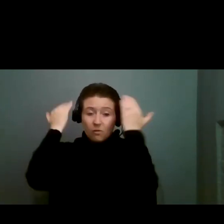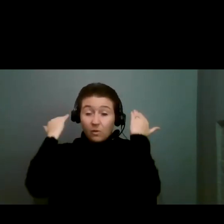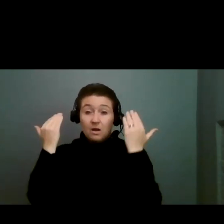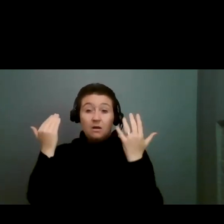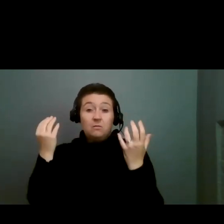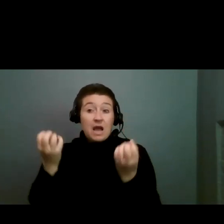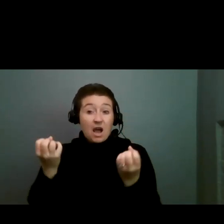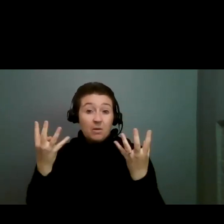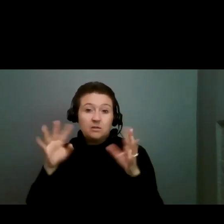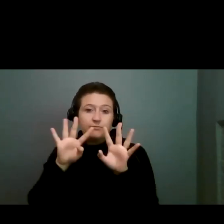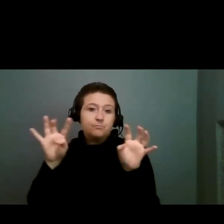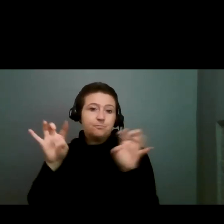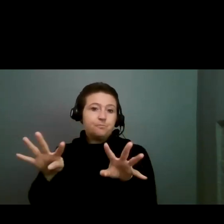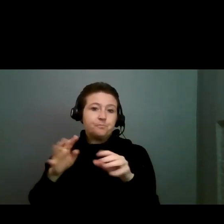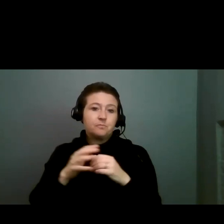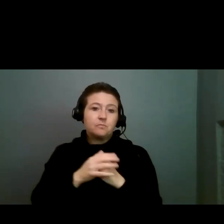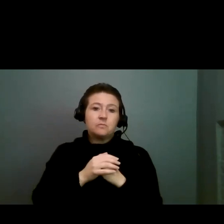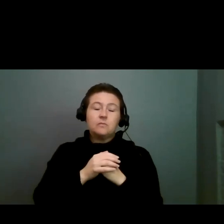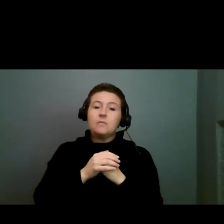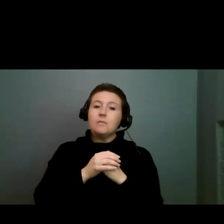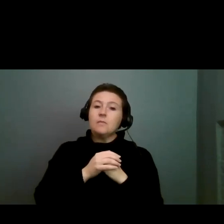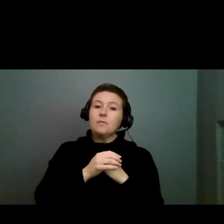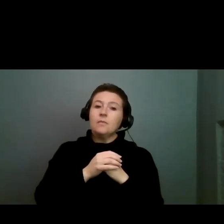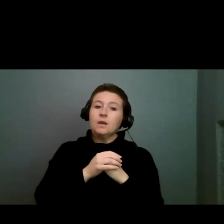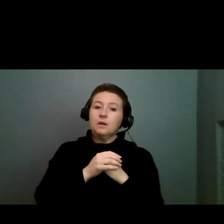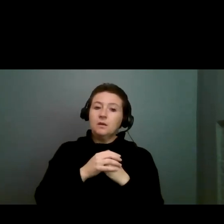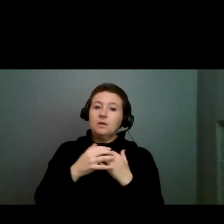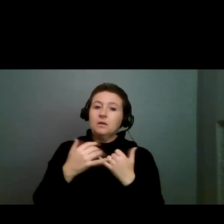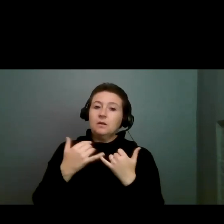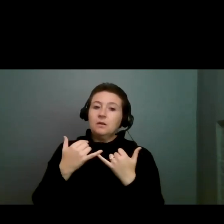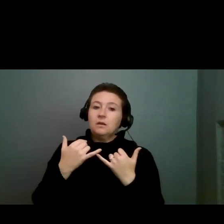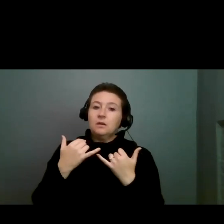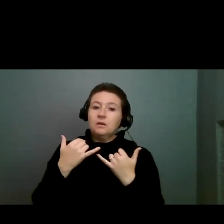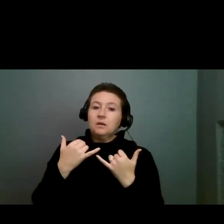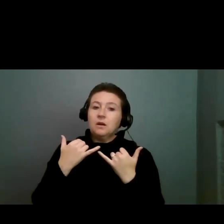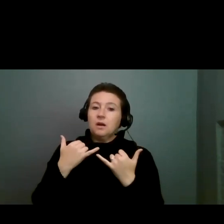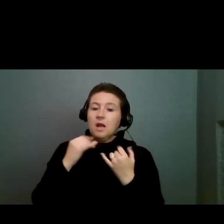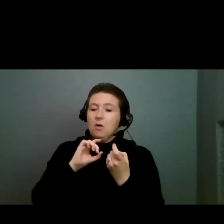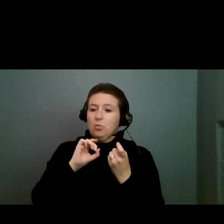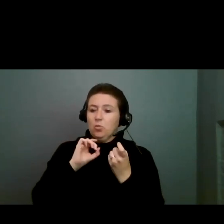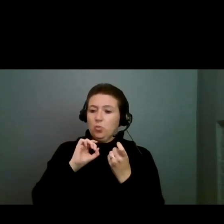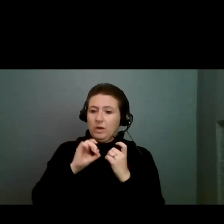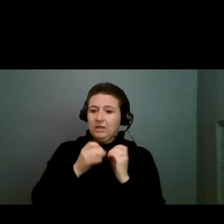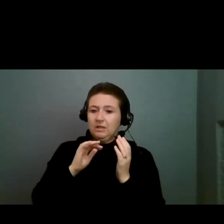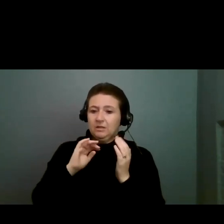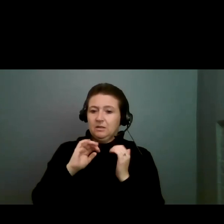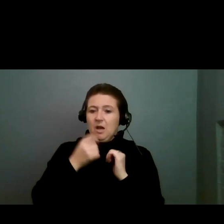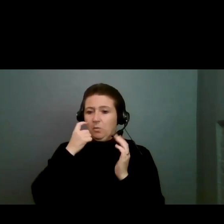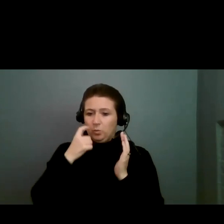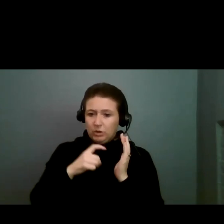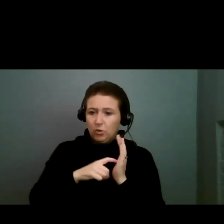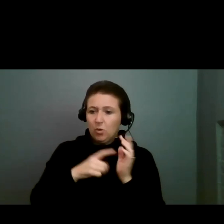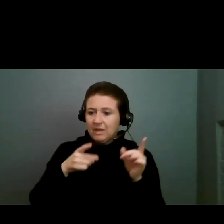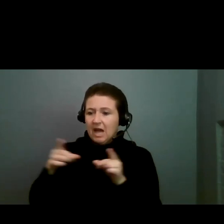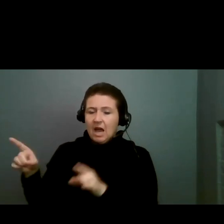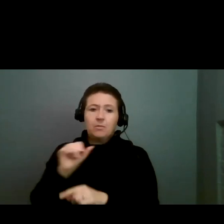point. There's a major change in the epidemiology of what we're seeing. In April